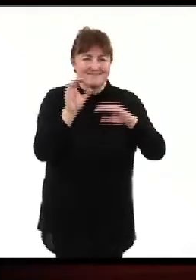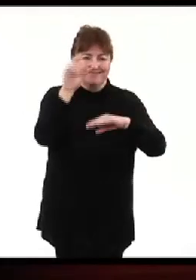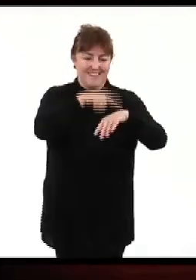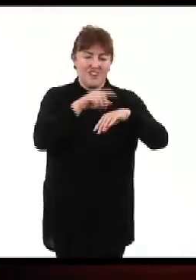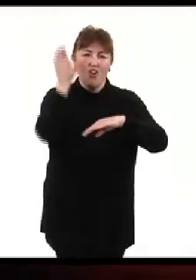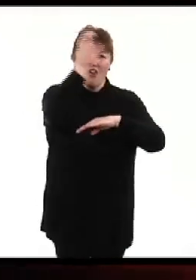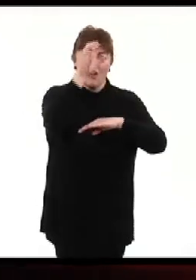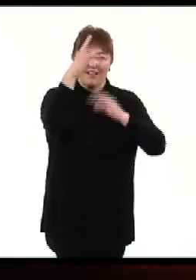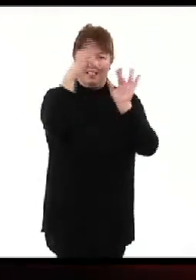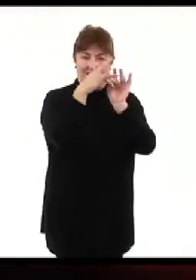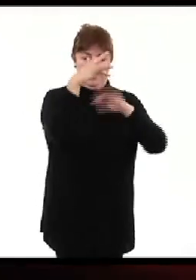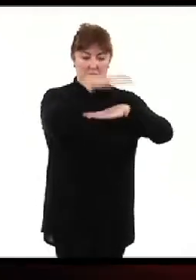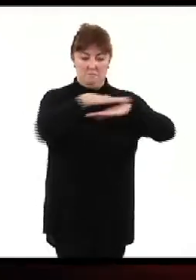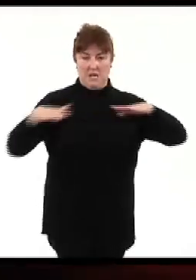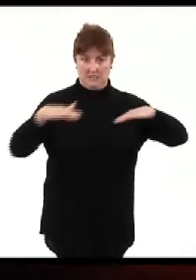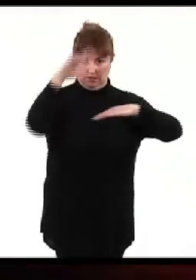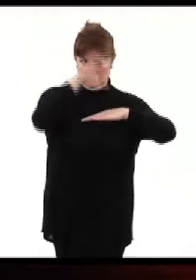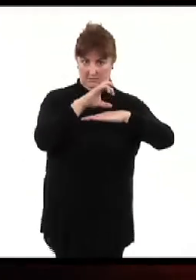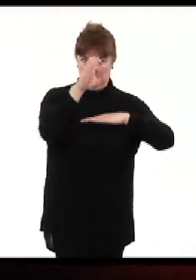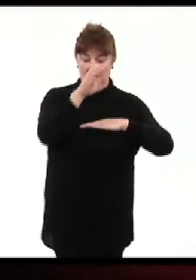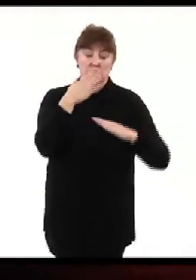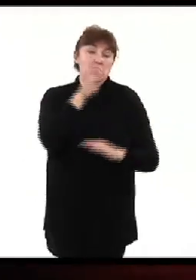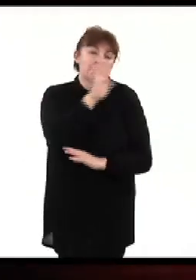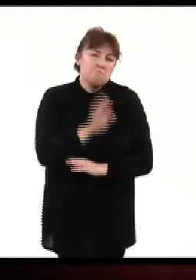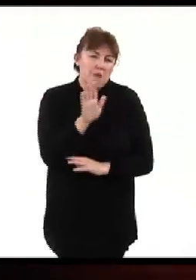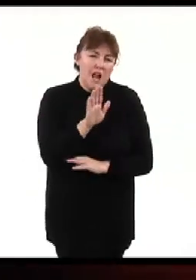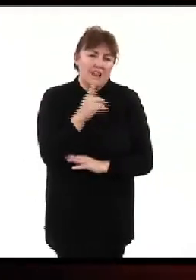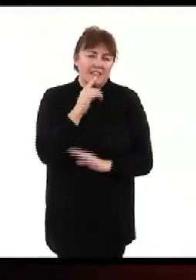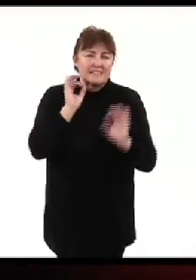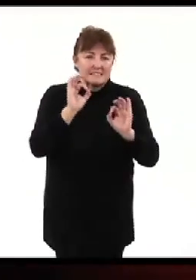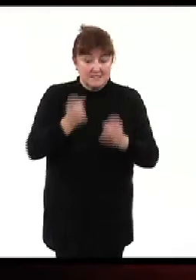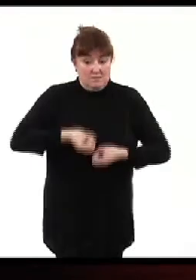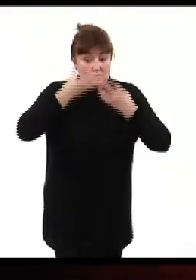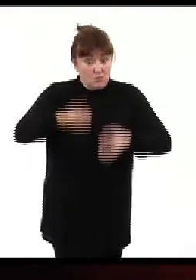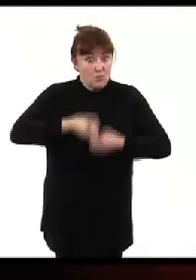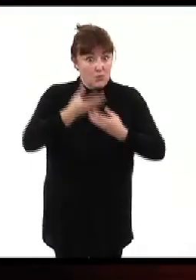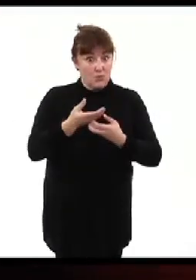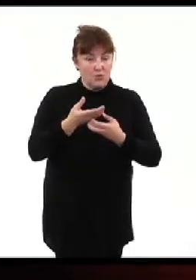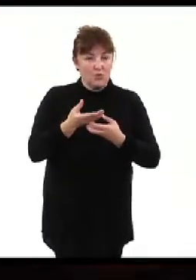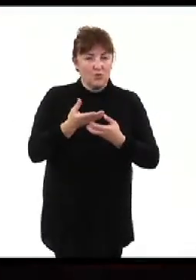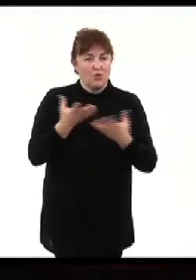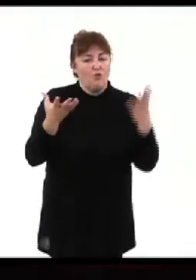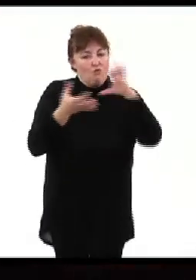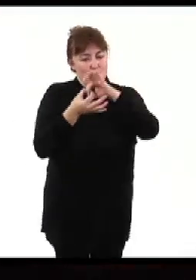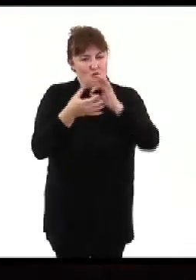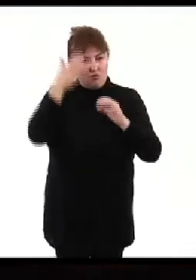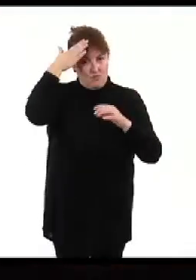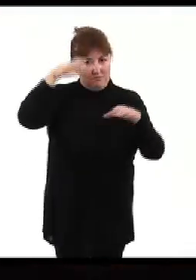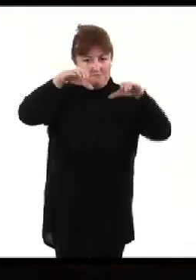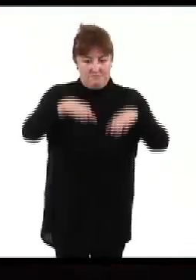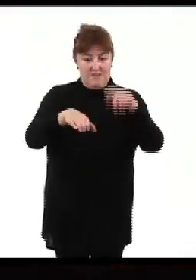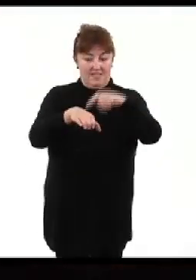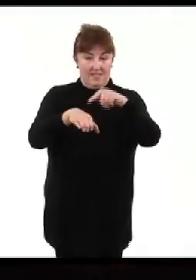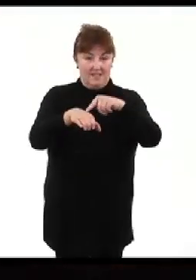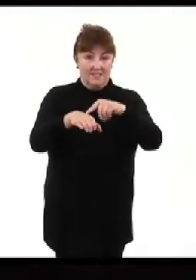table. It seems that that kind of production engages the right hemisphere. So when you're talking about space,